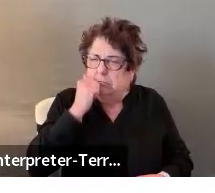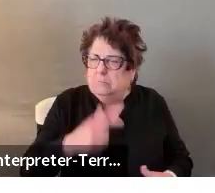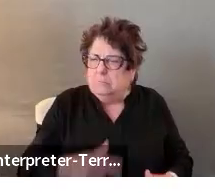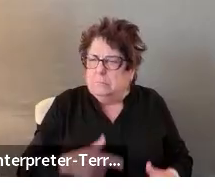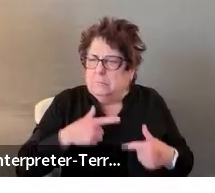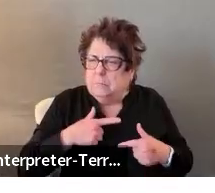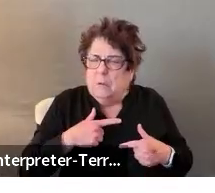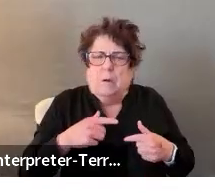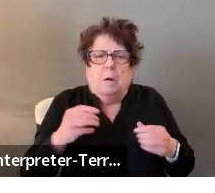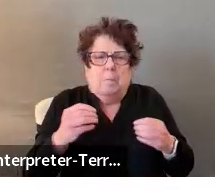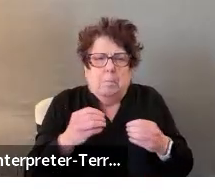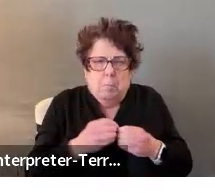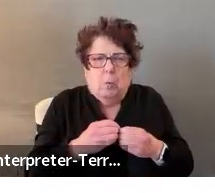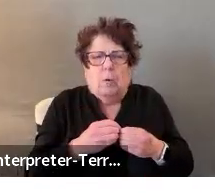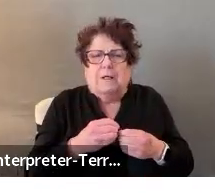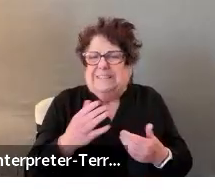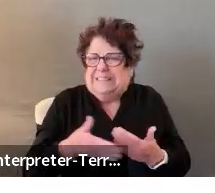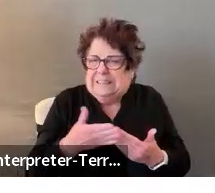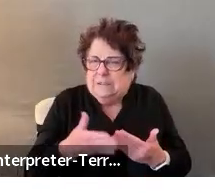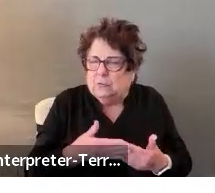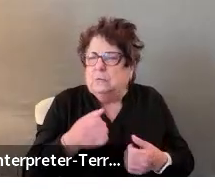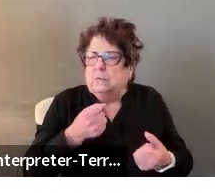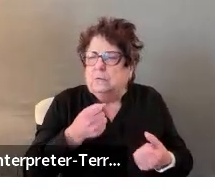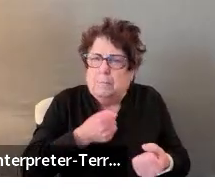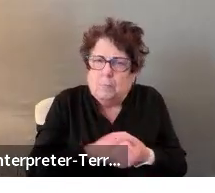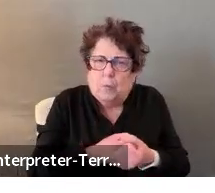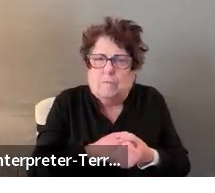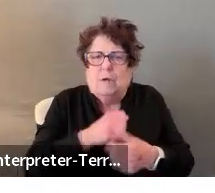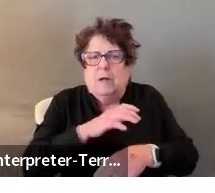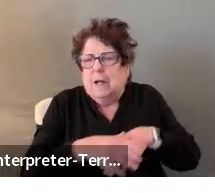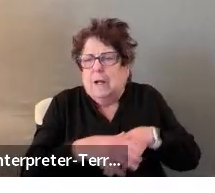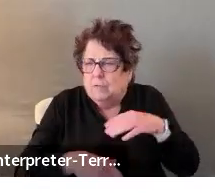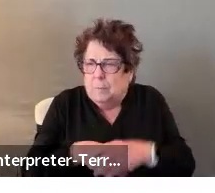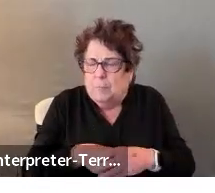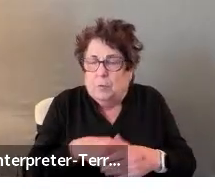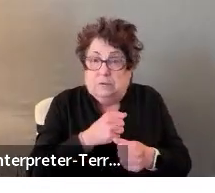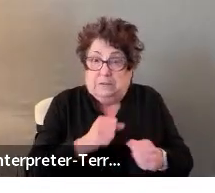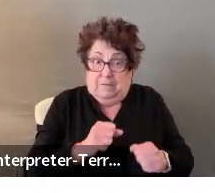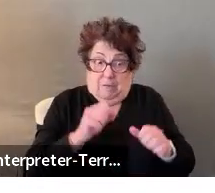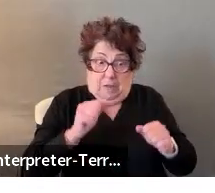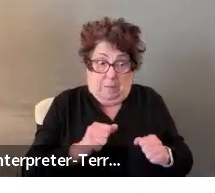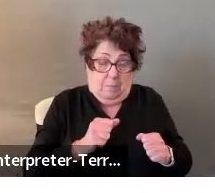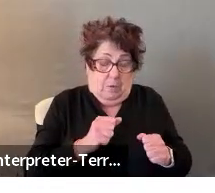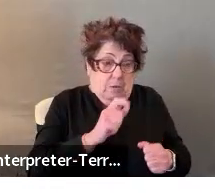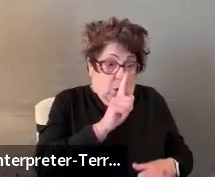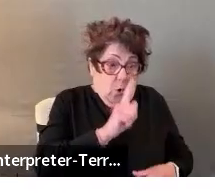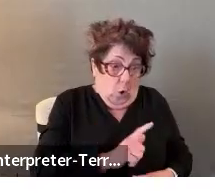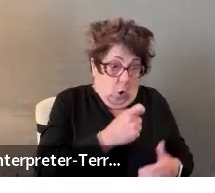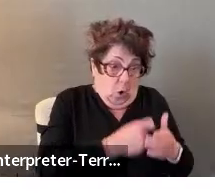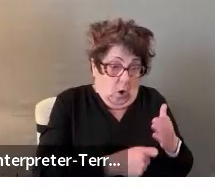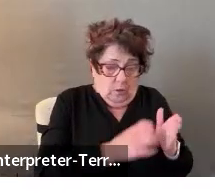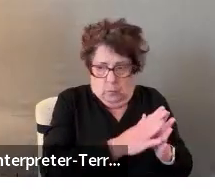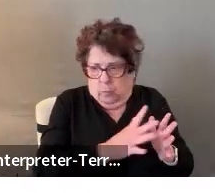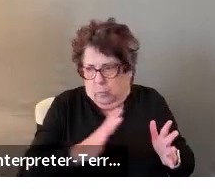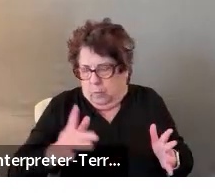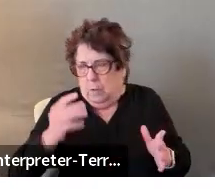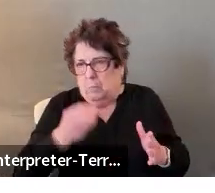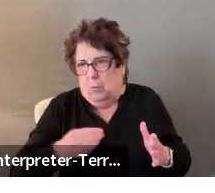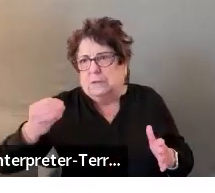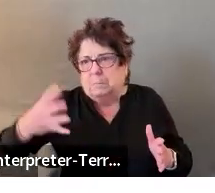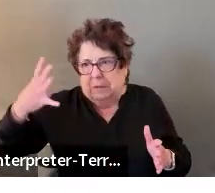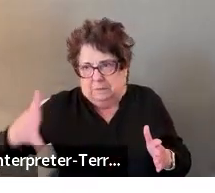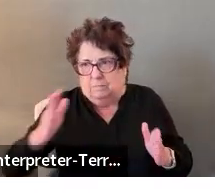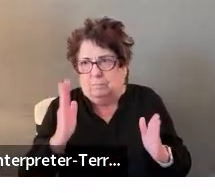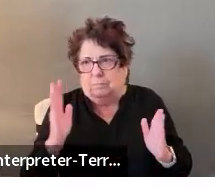and safe. These changes can range from low cost to more expensive adaptations. Now let's turn to